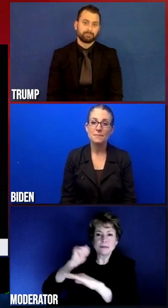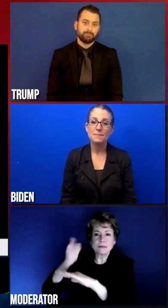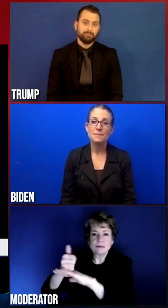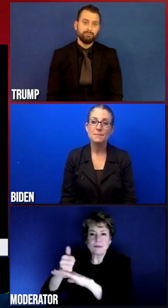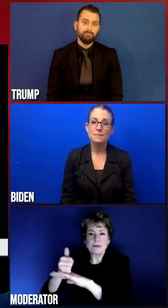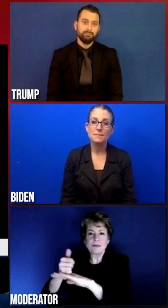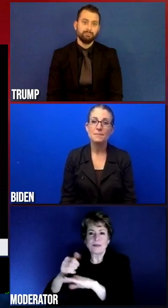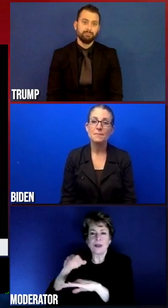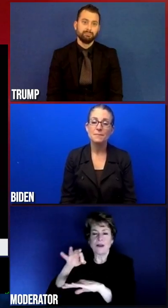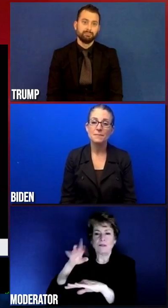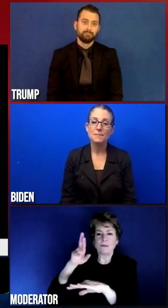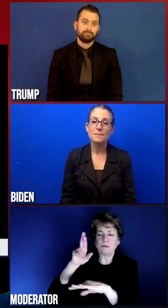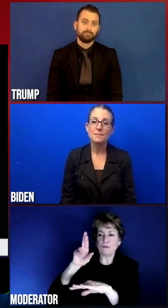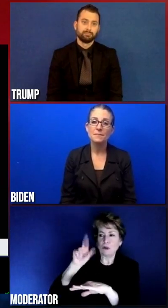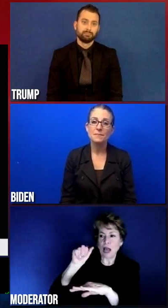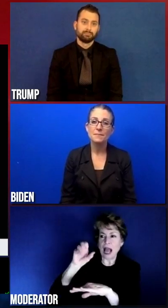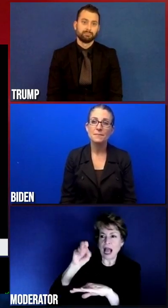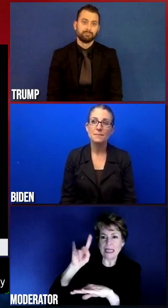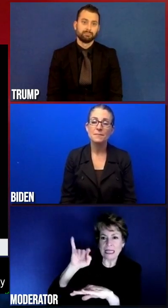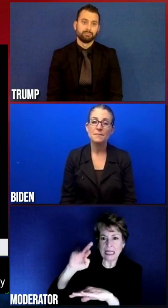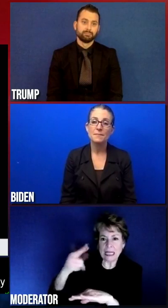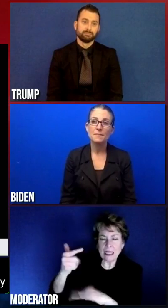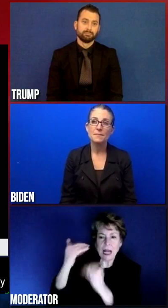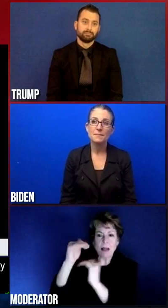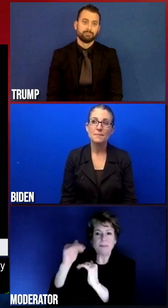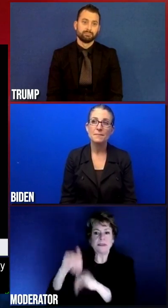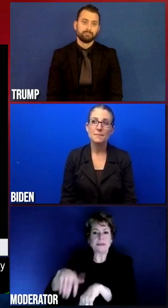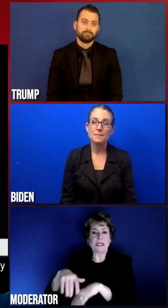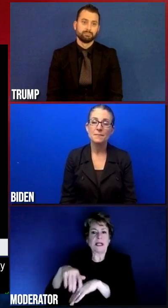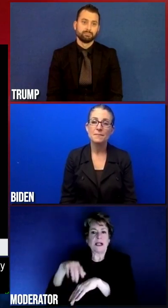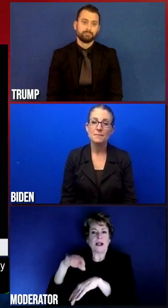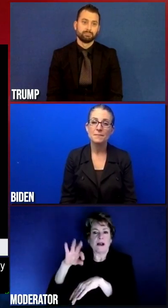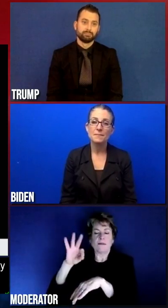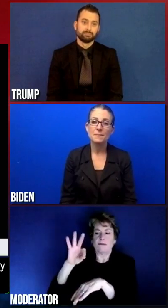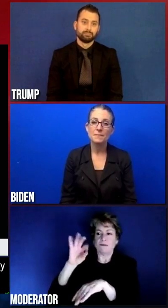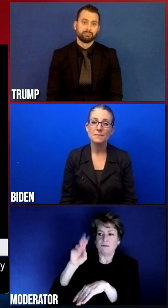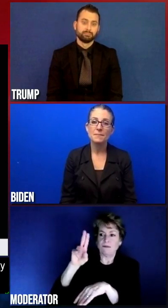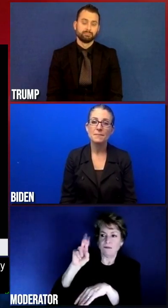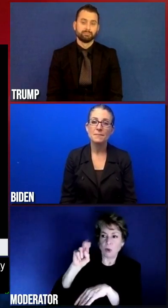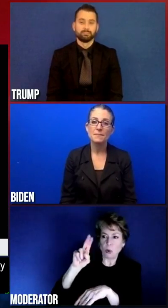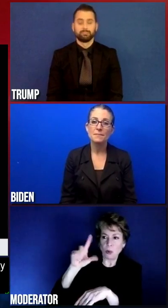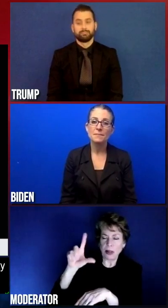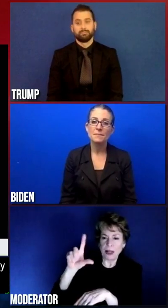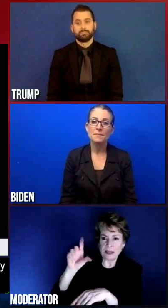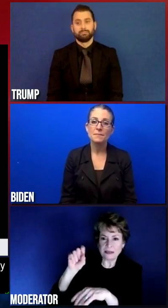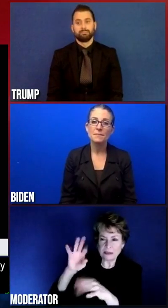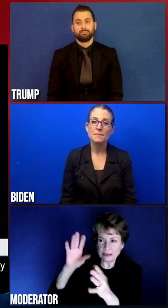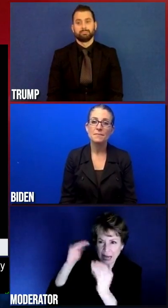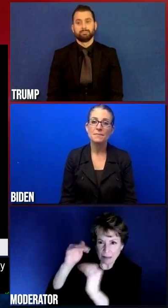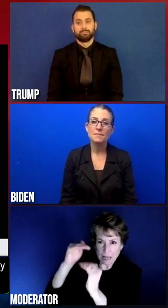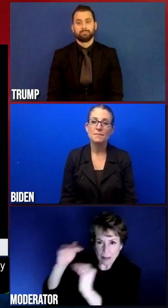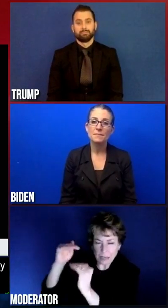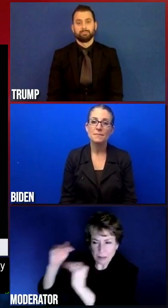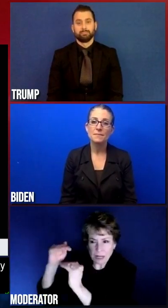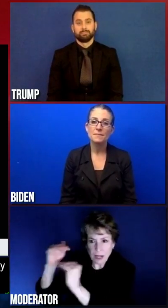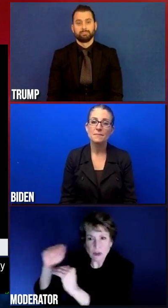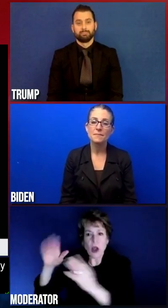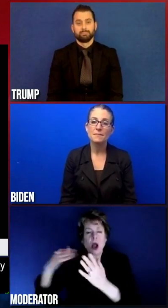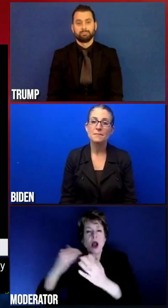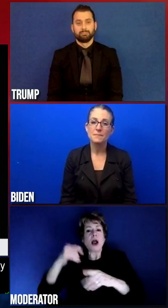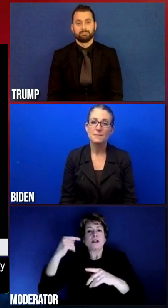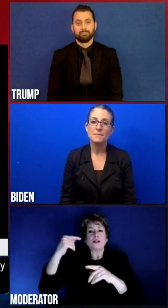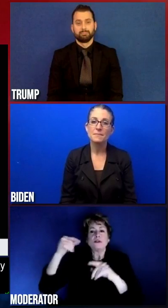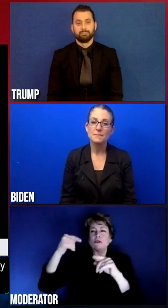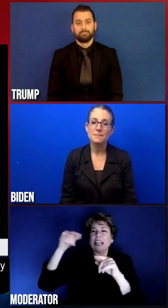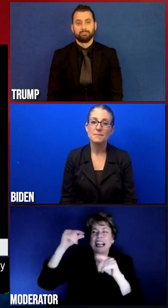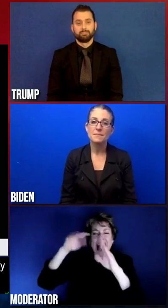2035, and zero net emission of greenhouse gases by 2050. The president says a lot of these things